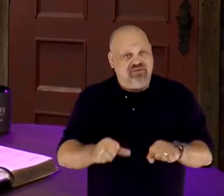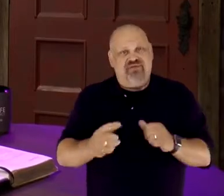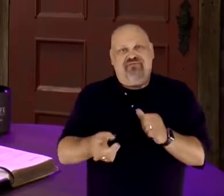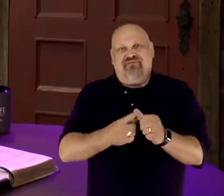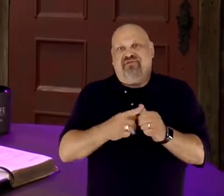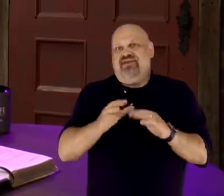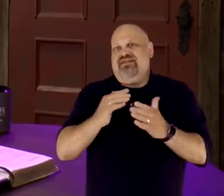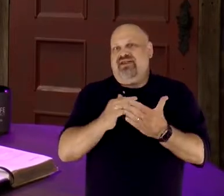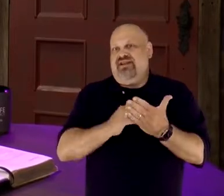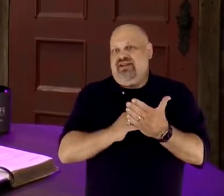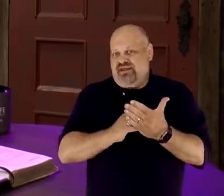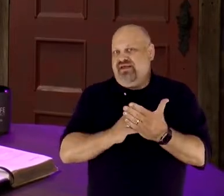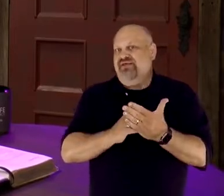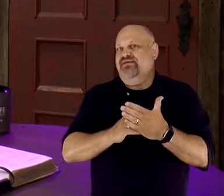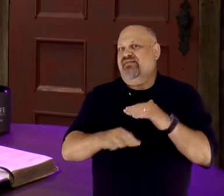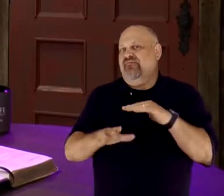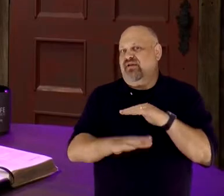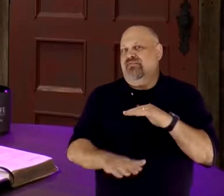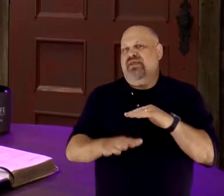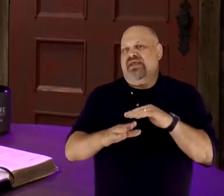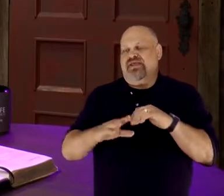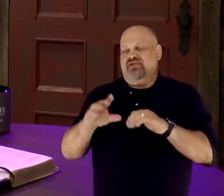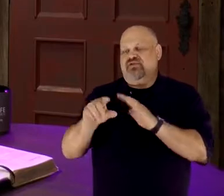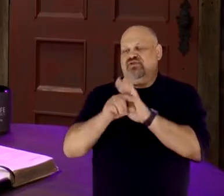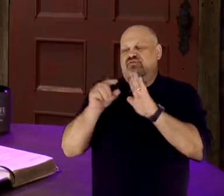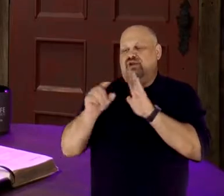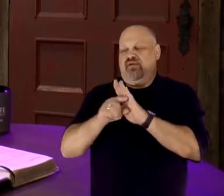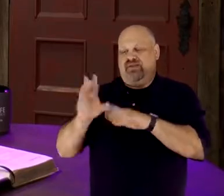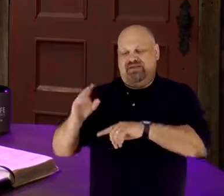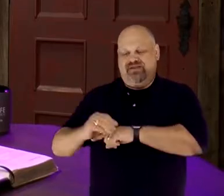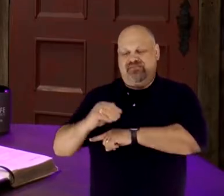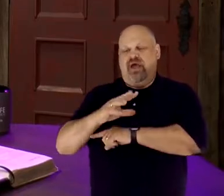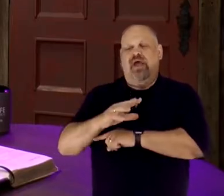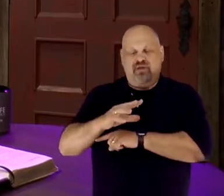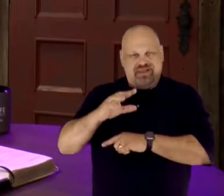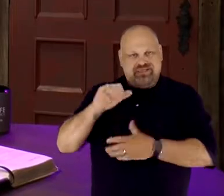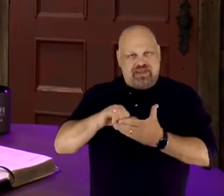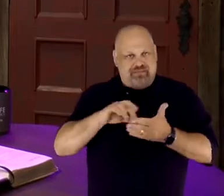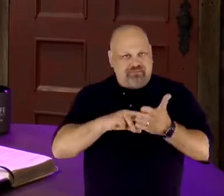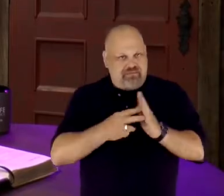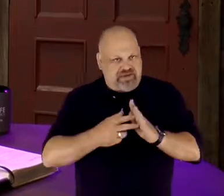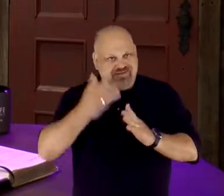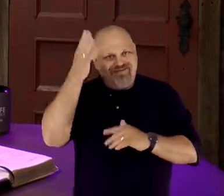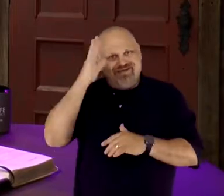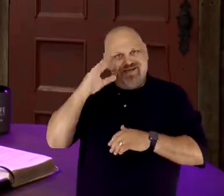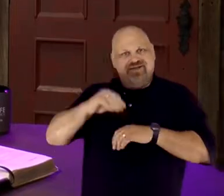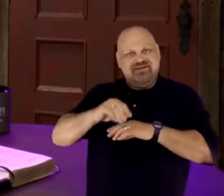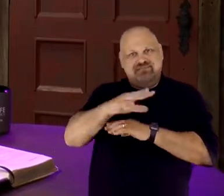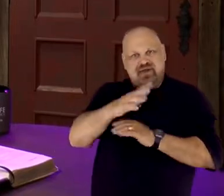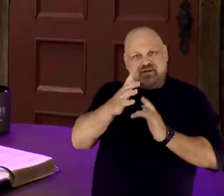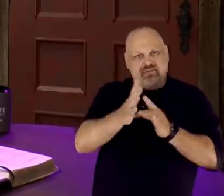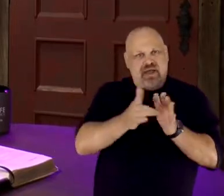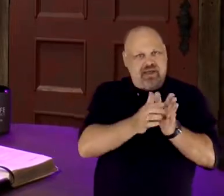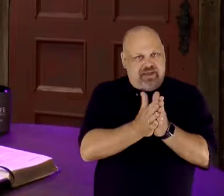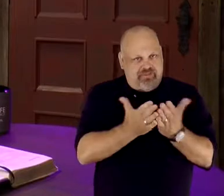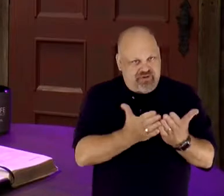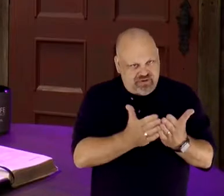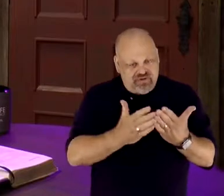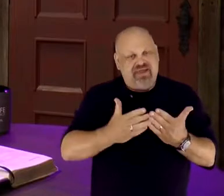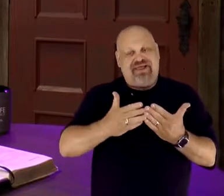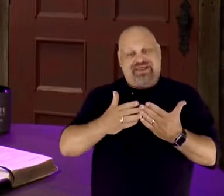fundamentals is the scriptures inspired. This means the Bible is inspired by God. The Bible